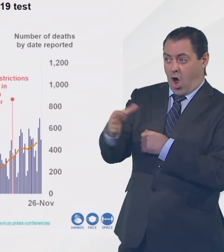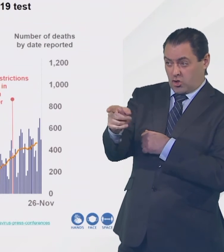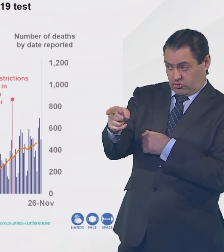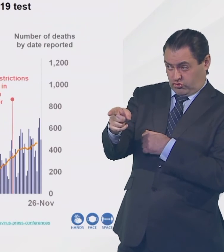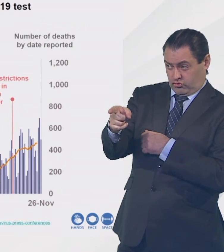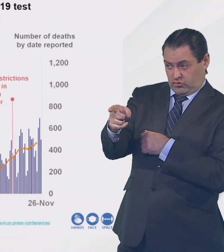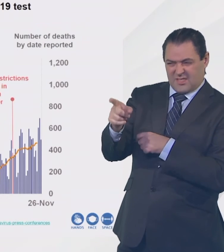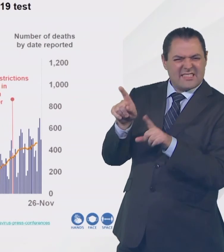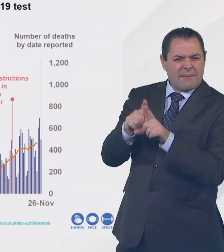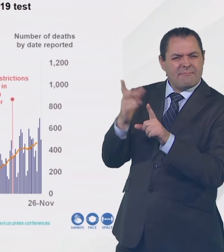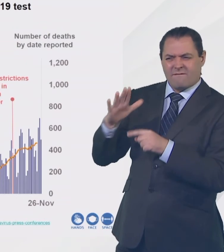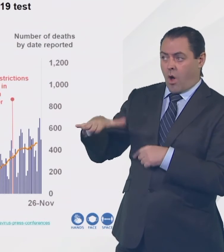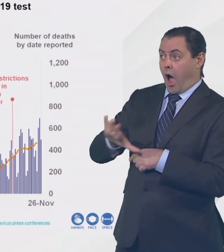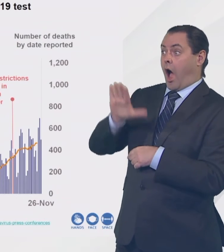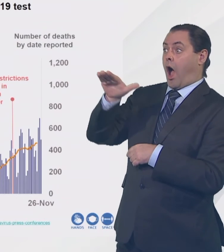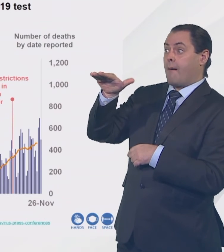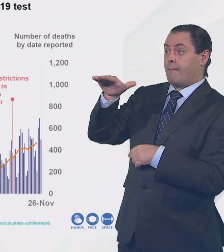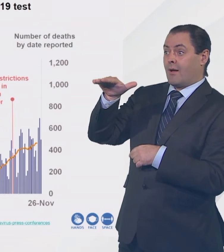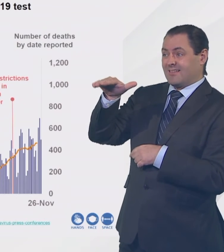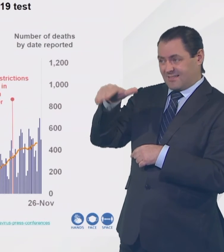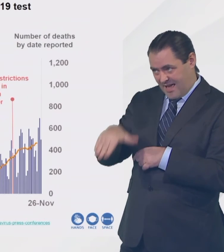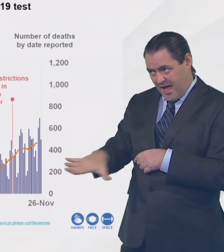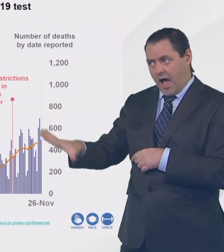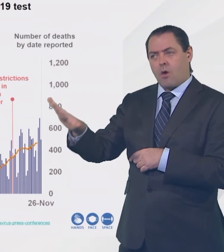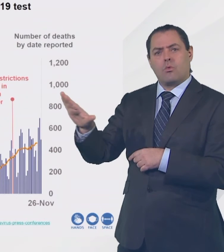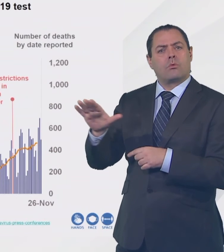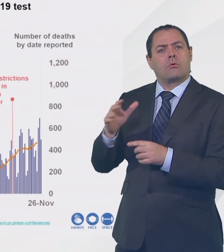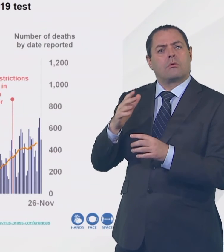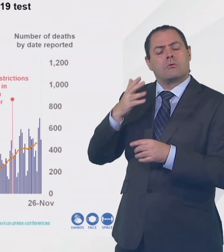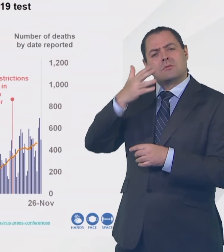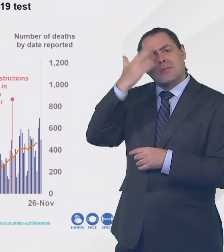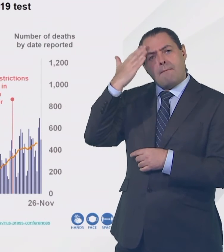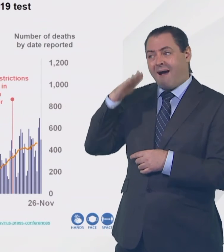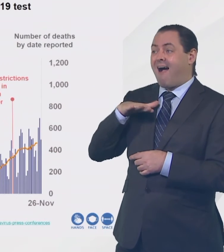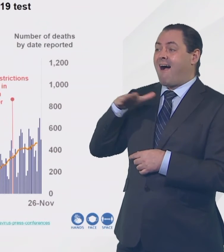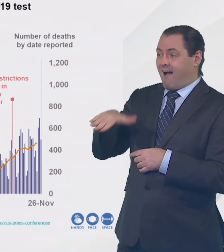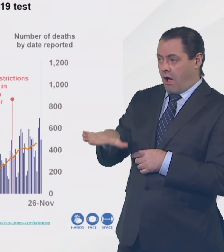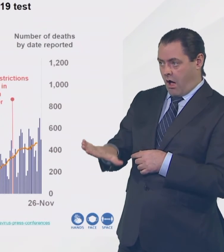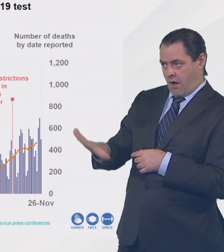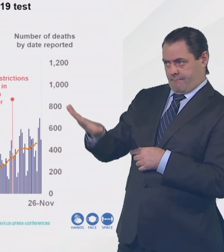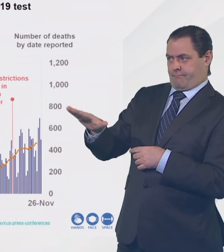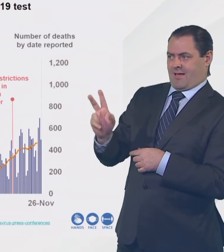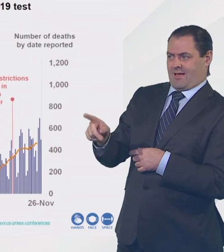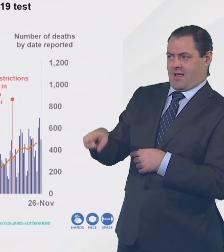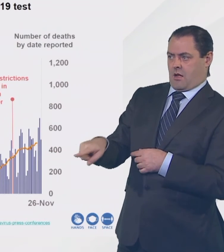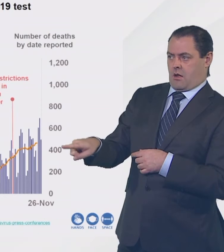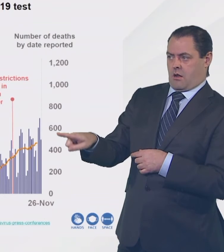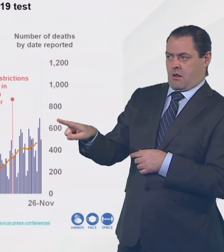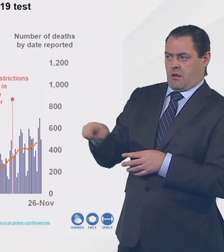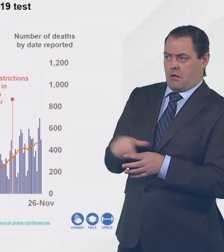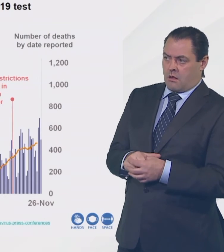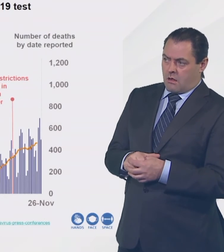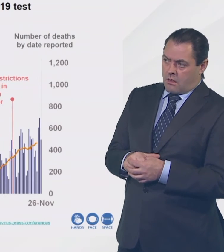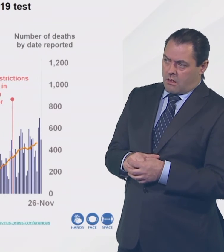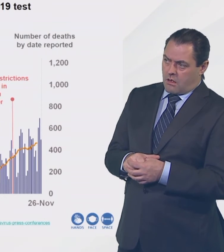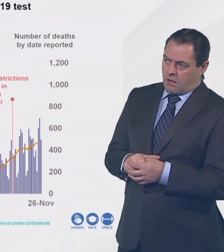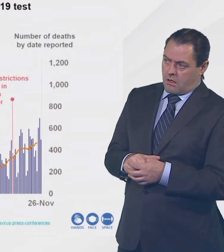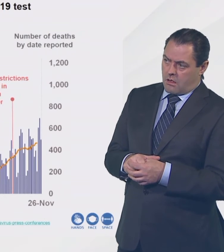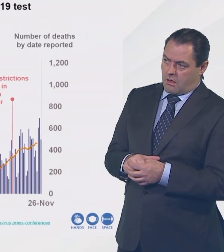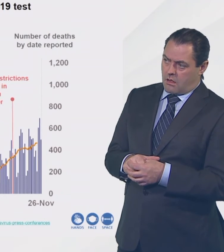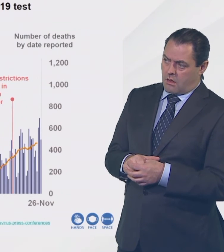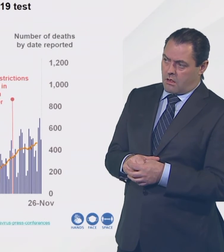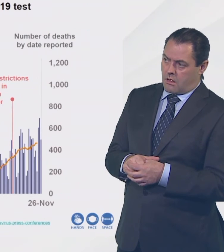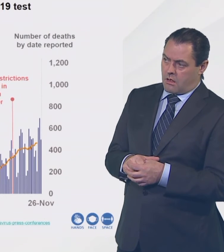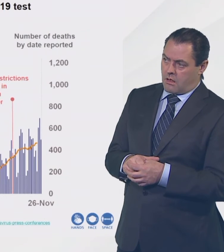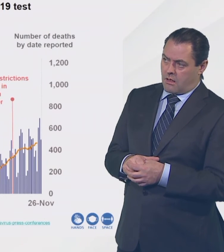then coming right down over the summer, and the increase again as we come into this second wave of the infection. And what you